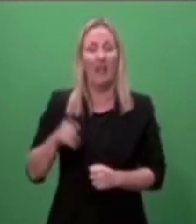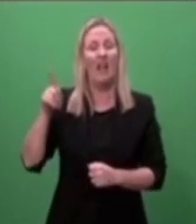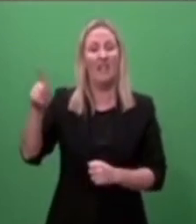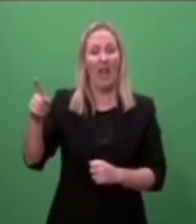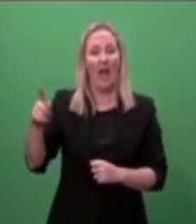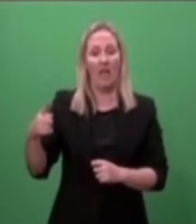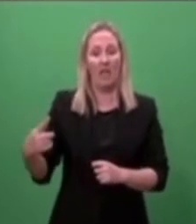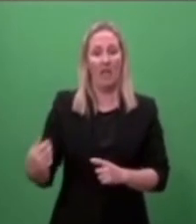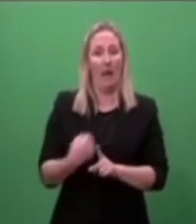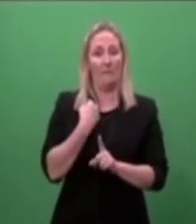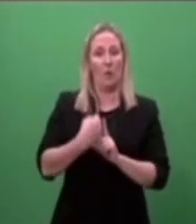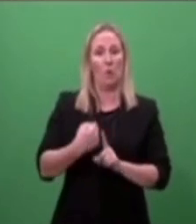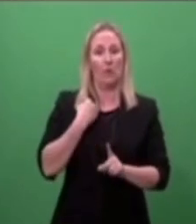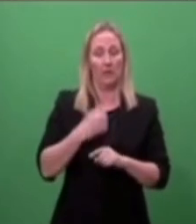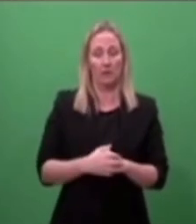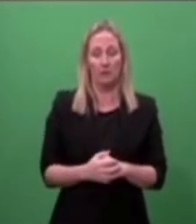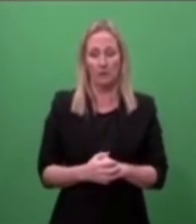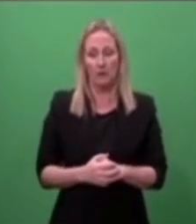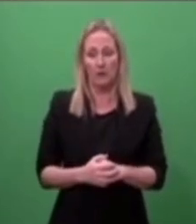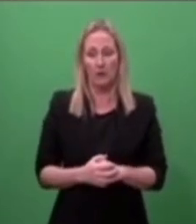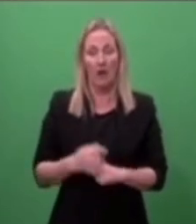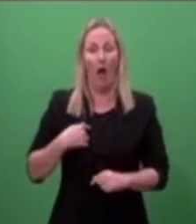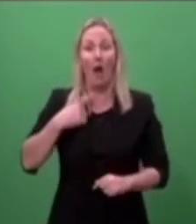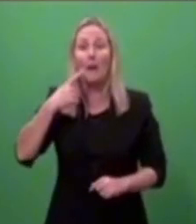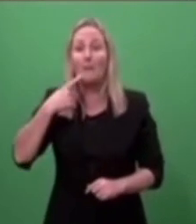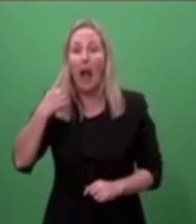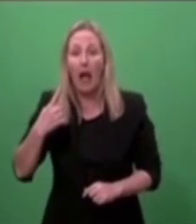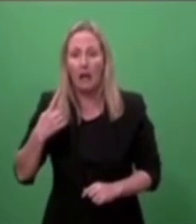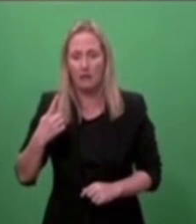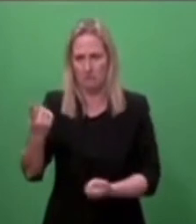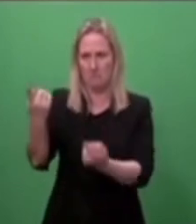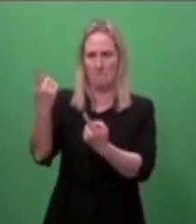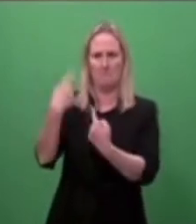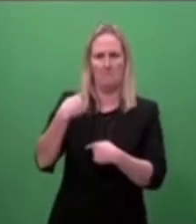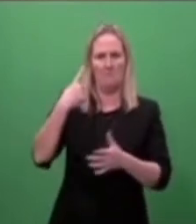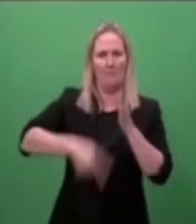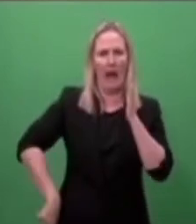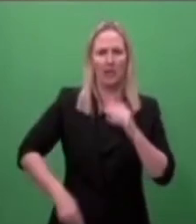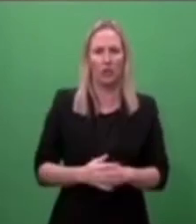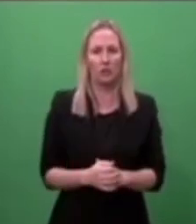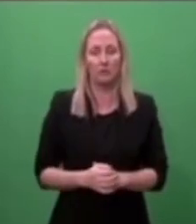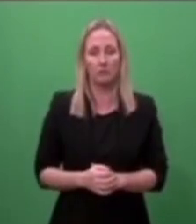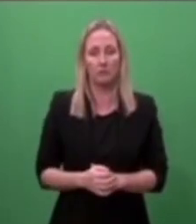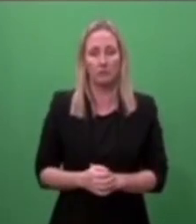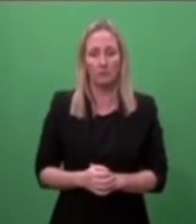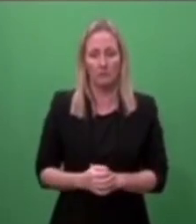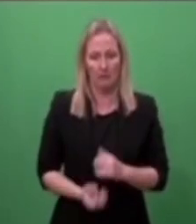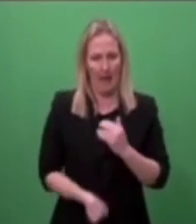complain, you get punished further, and nothing happens to the perpetrator.